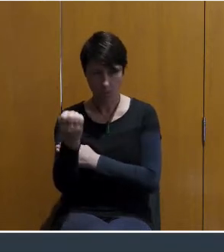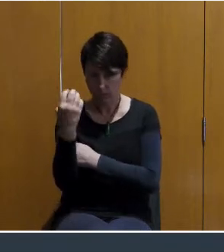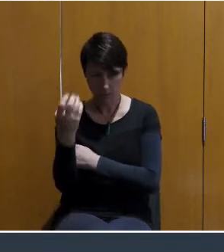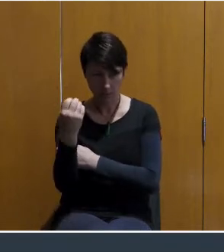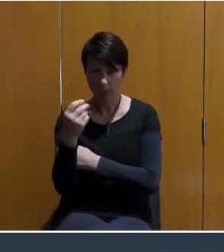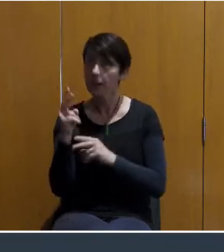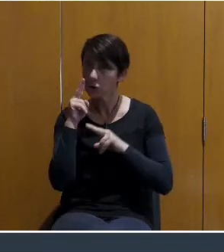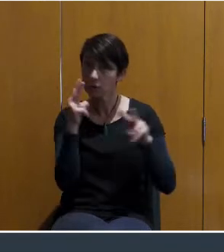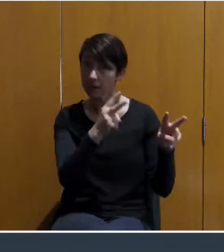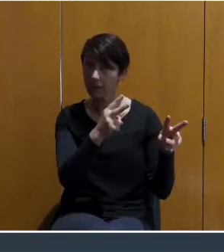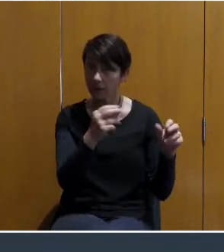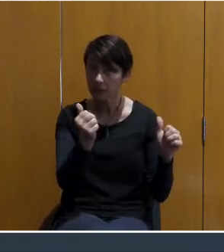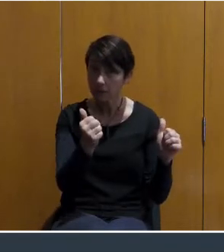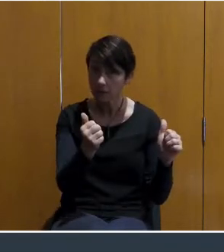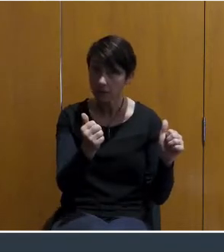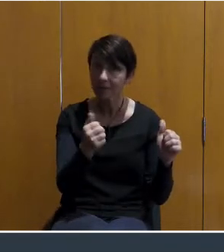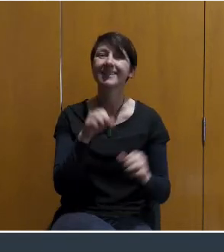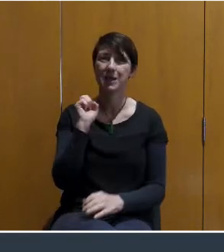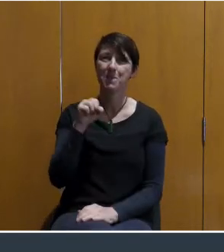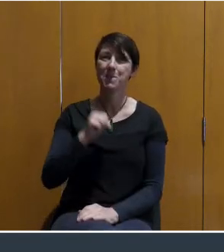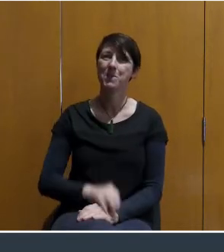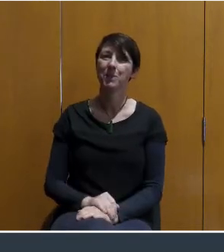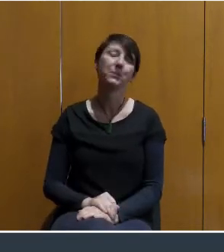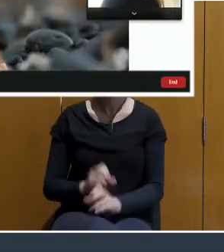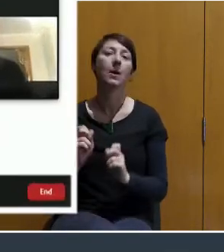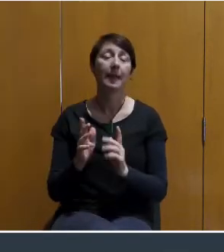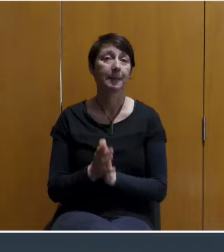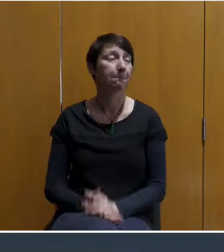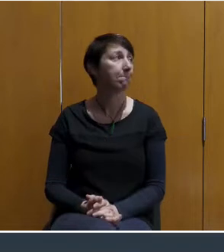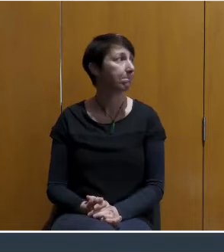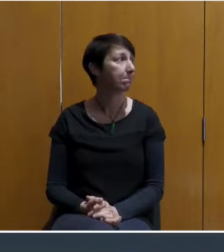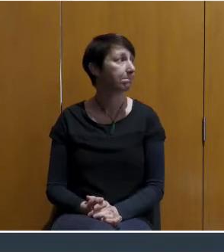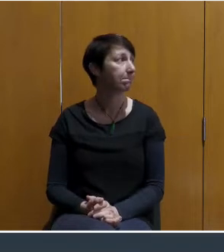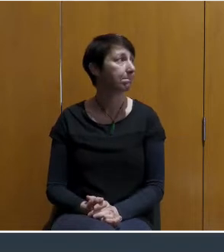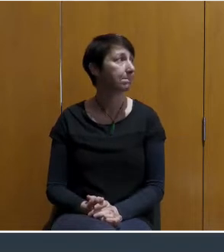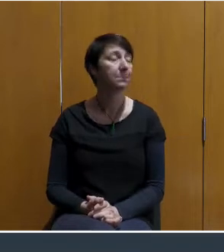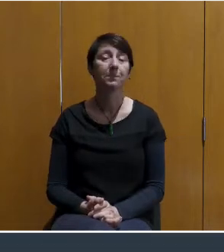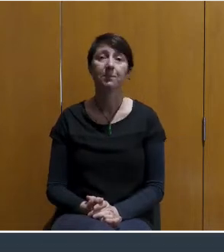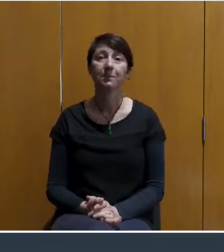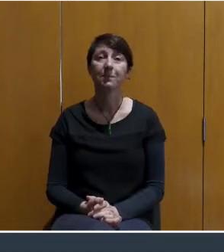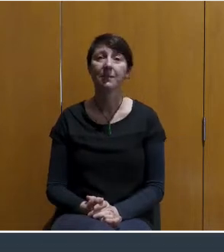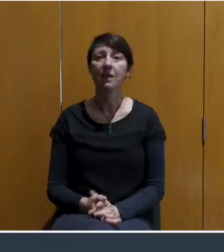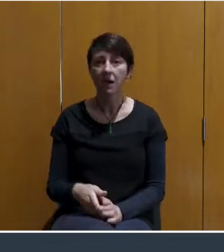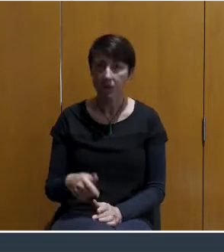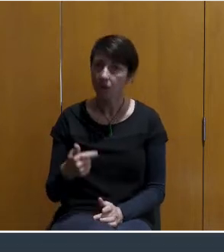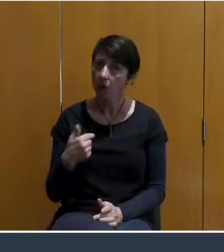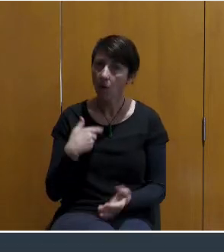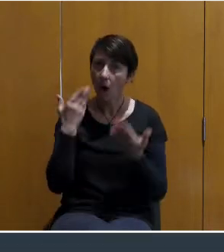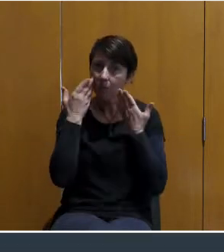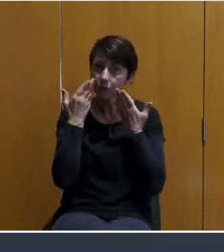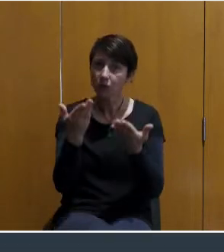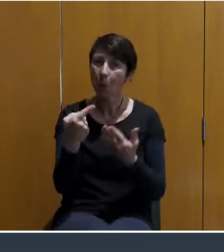Can you see something? We can. Okay, so the purpose of putting these slides up for you